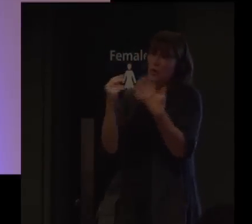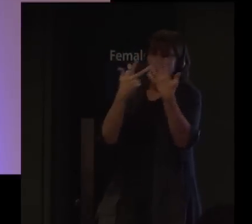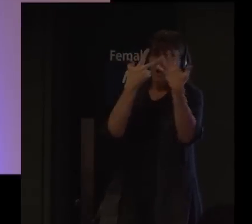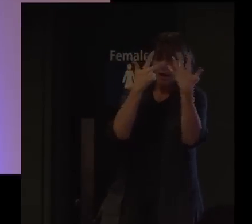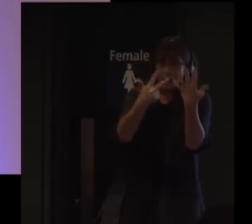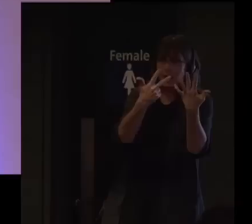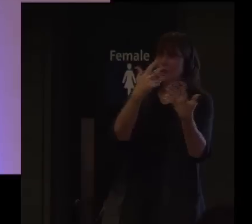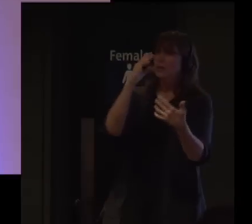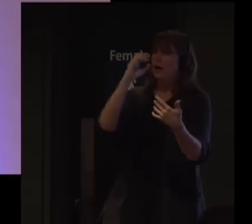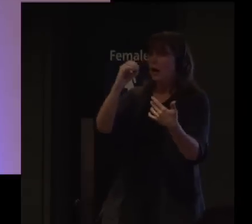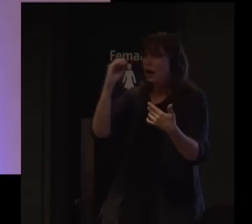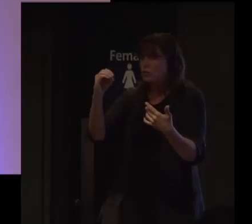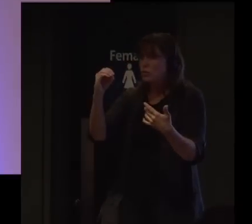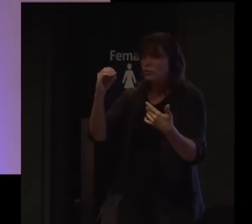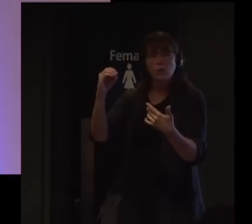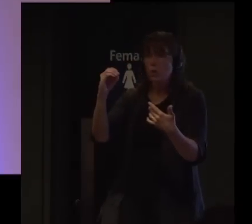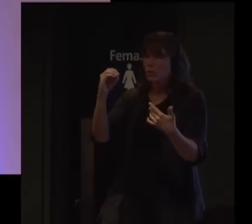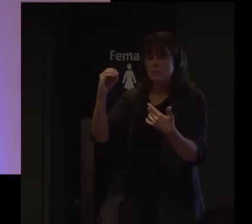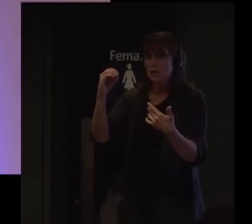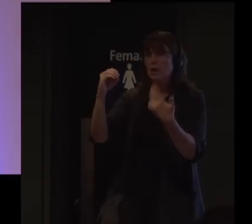800,000, no,